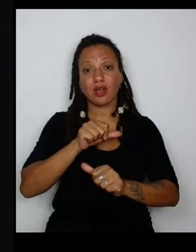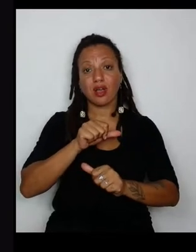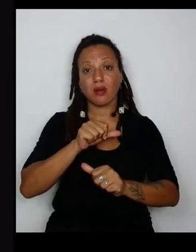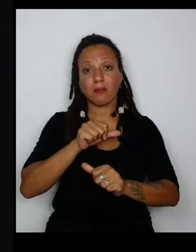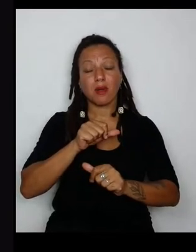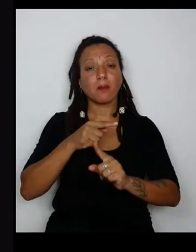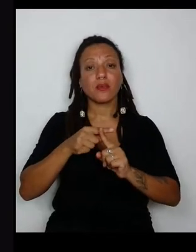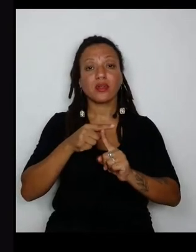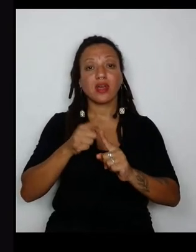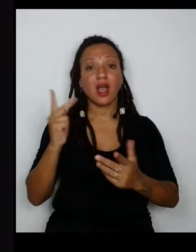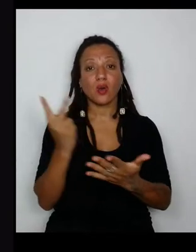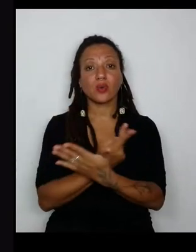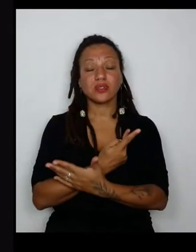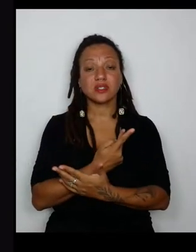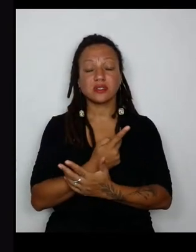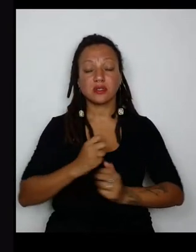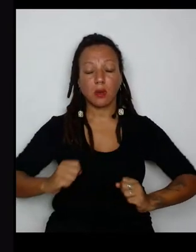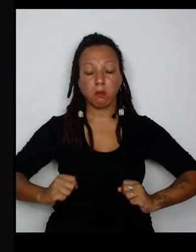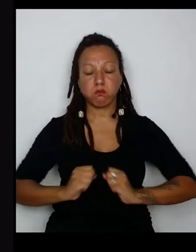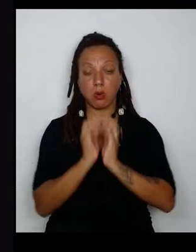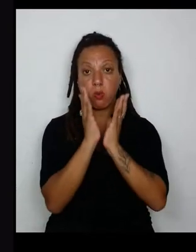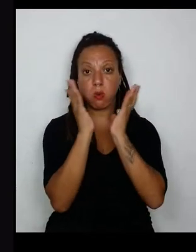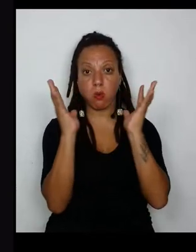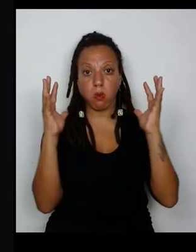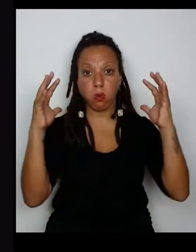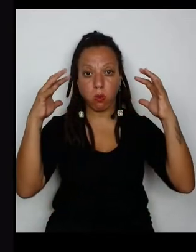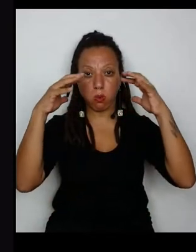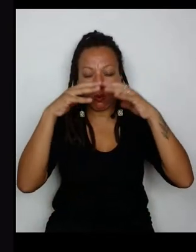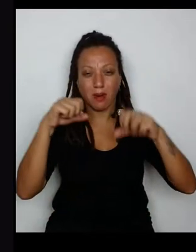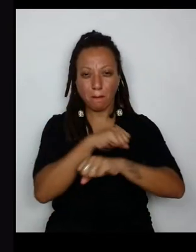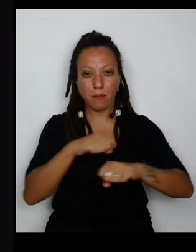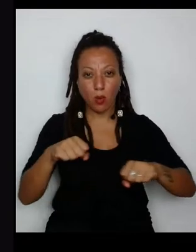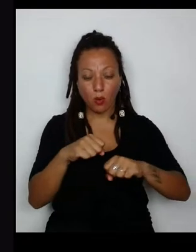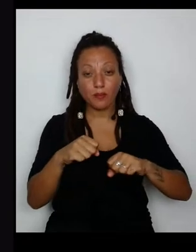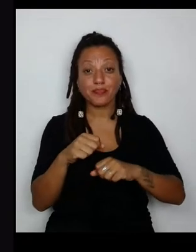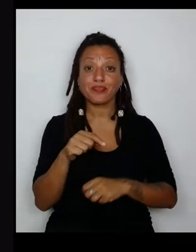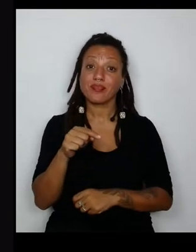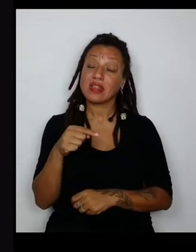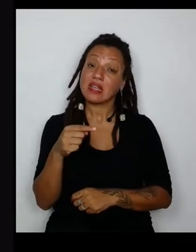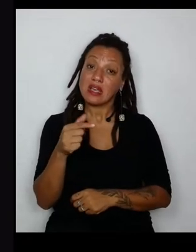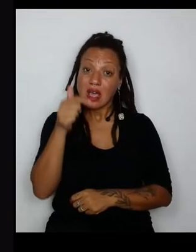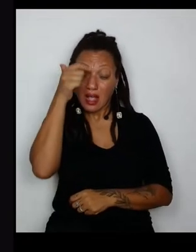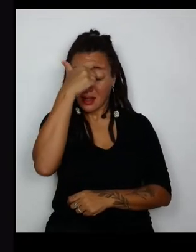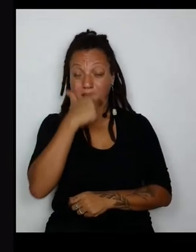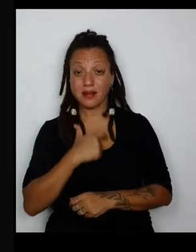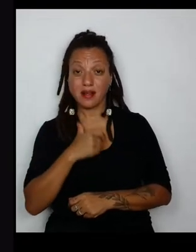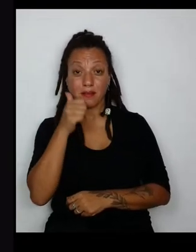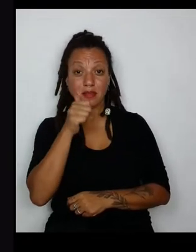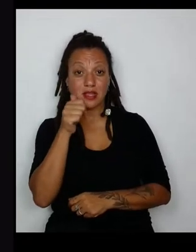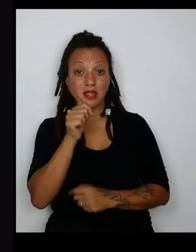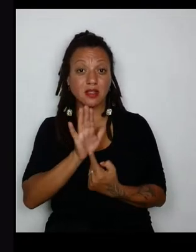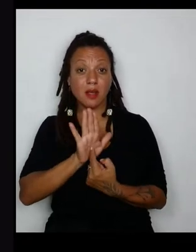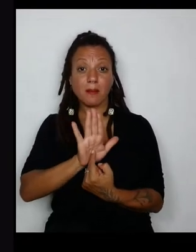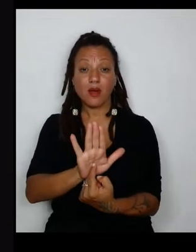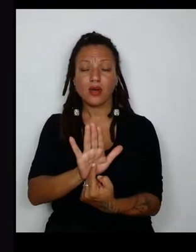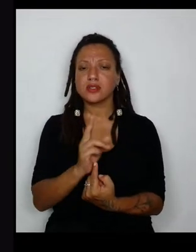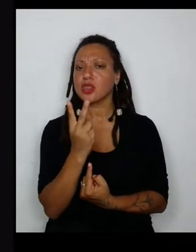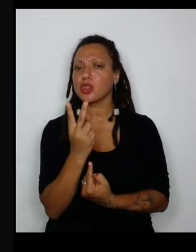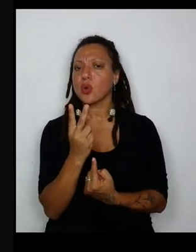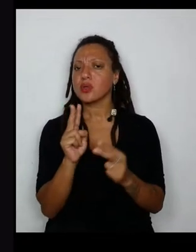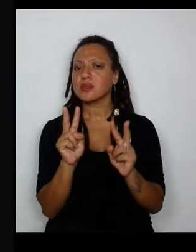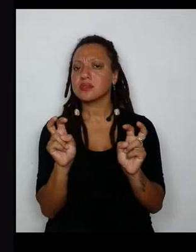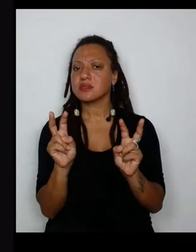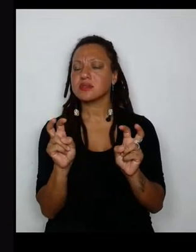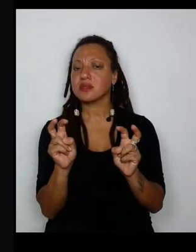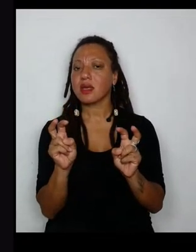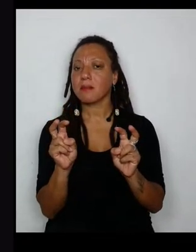fusion of gogan's female figures and nuclear testing highlights two issues that resonate for many in the pacific the figure of